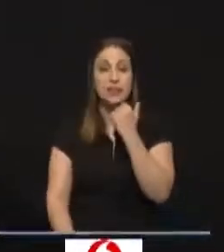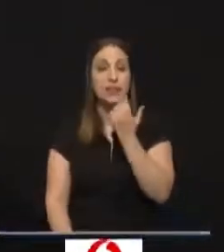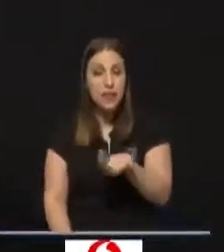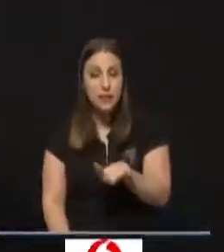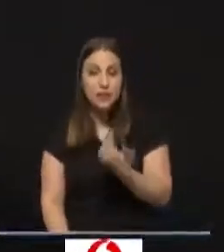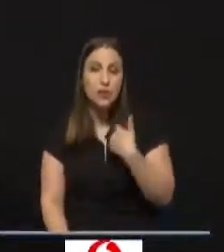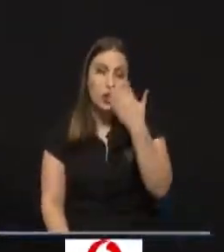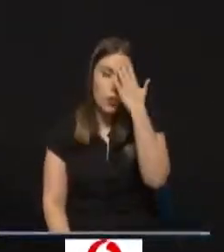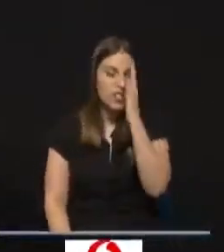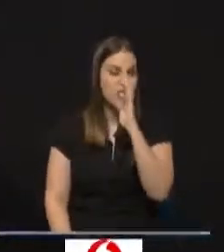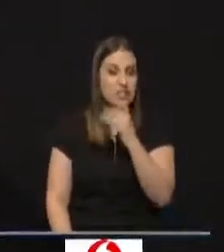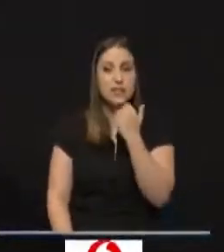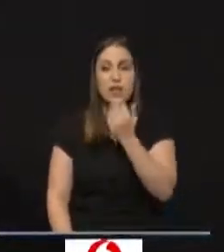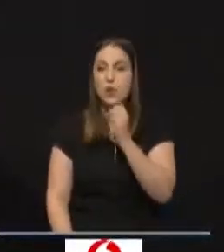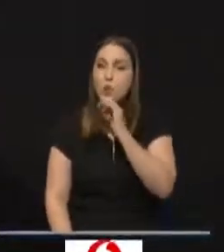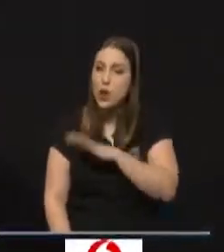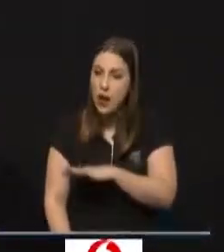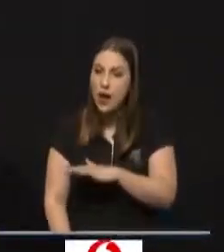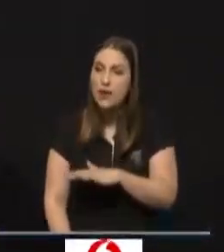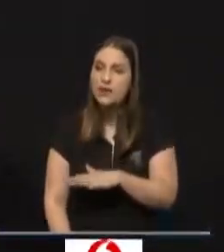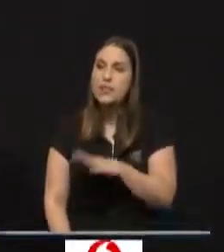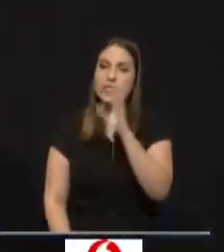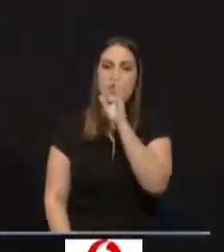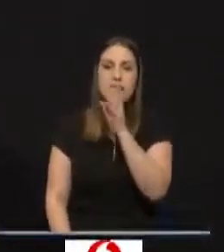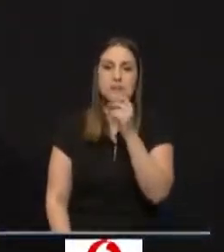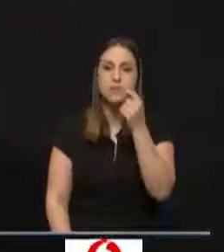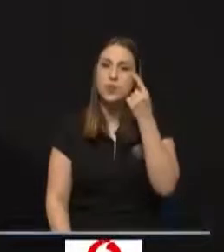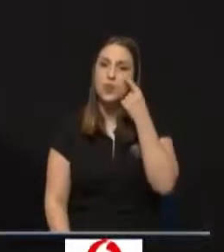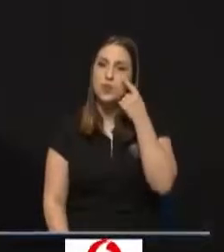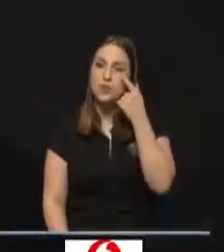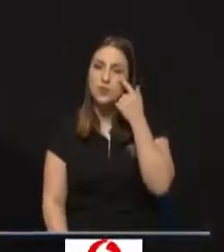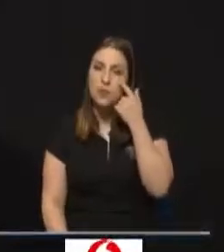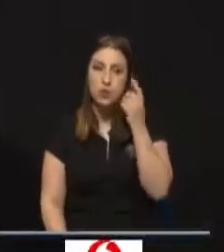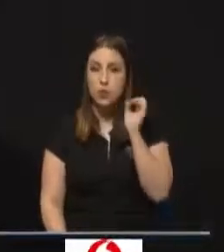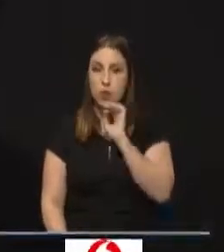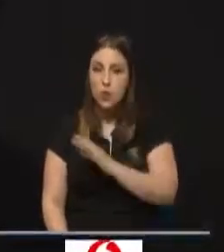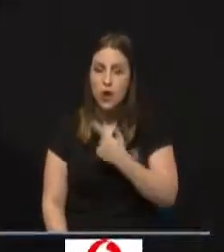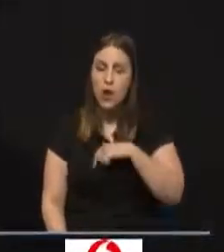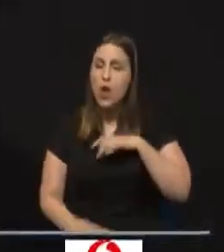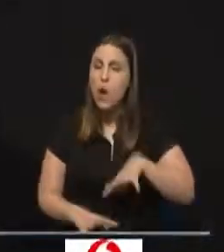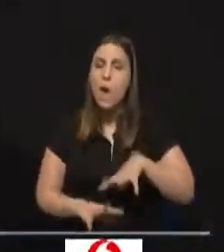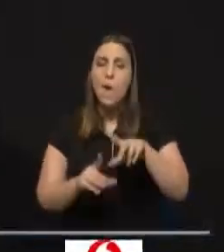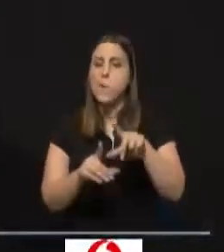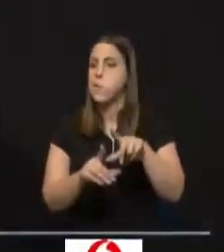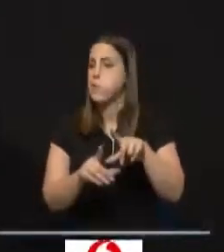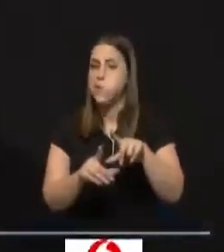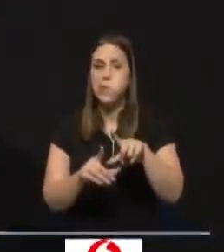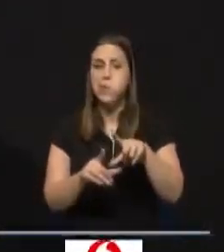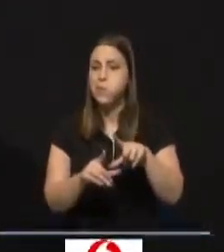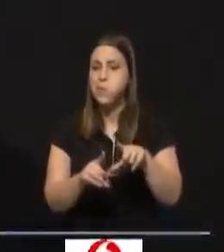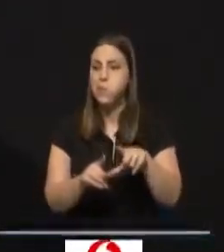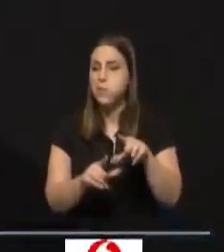guess without human talent and without qualification, we cannot